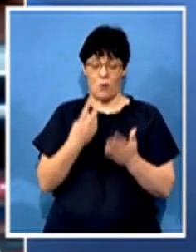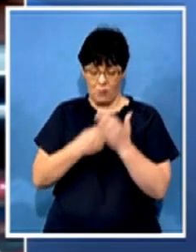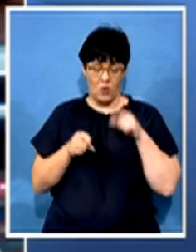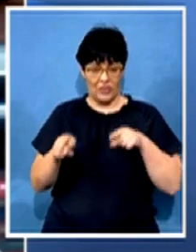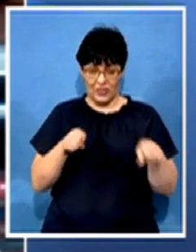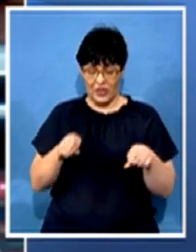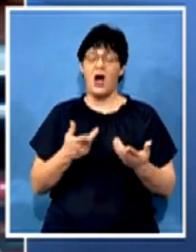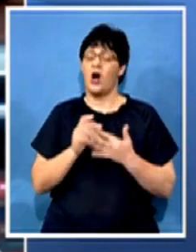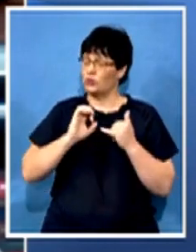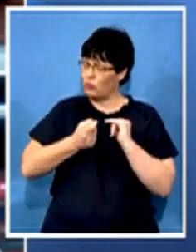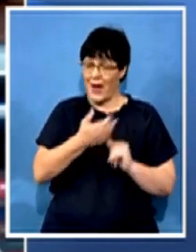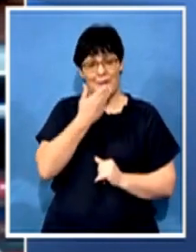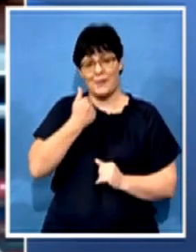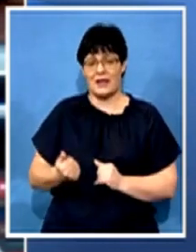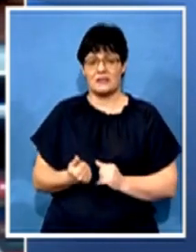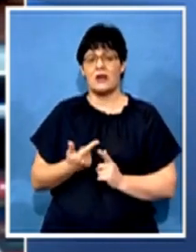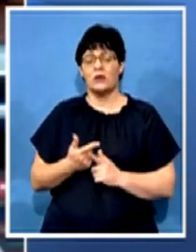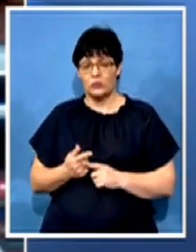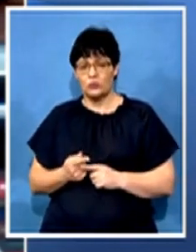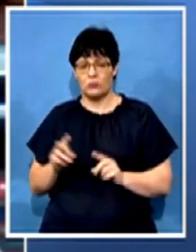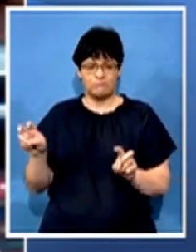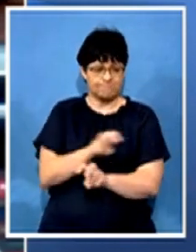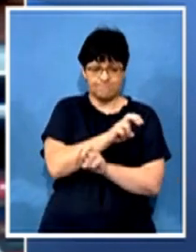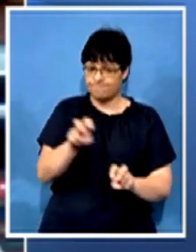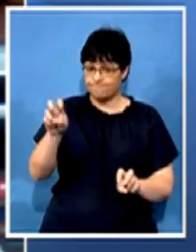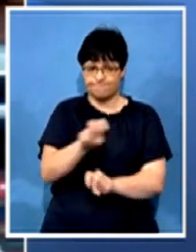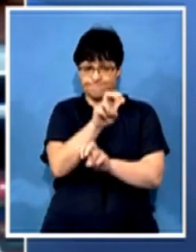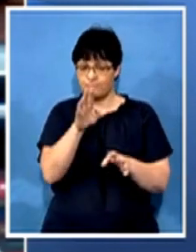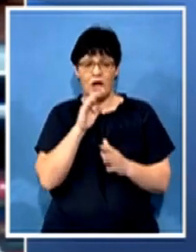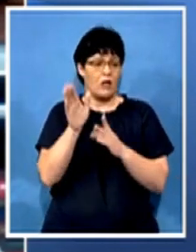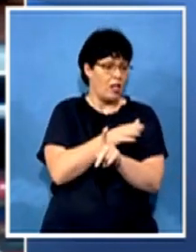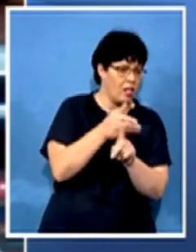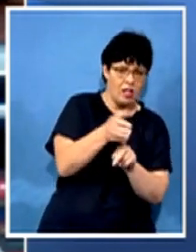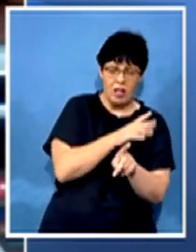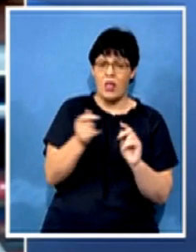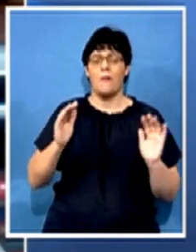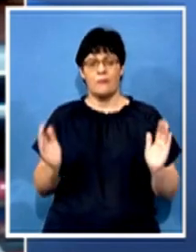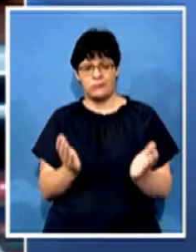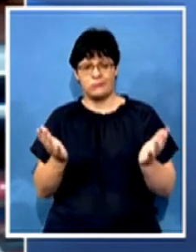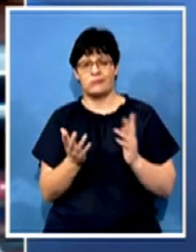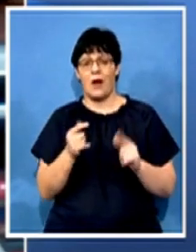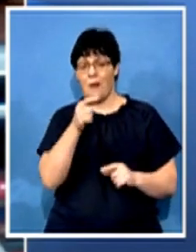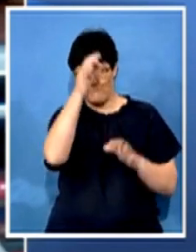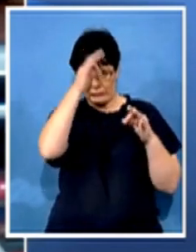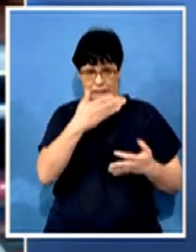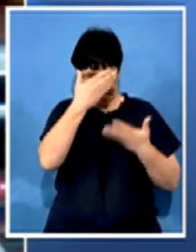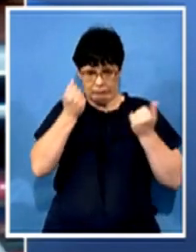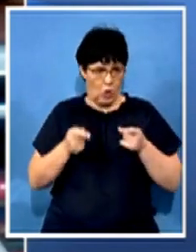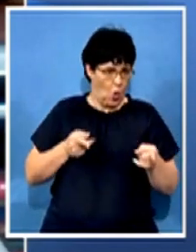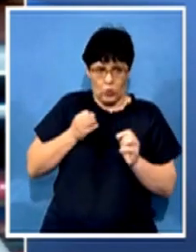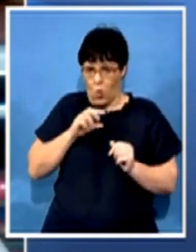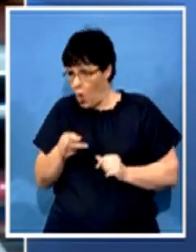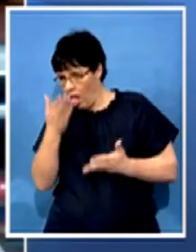crisscross that area, trying to persuade more especially the undecided voters, and presenting themselves as the